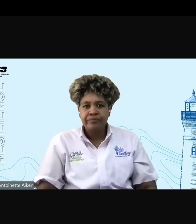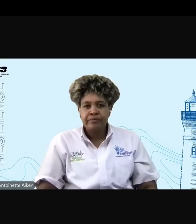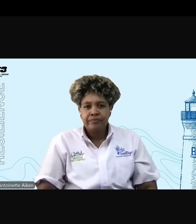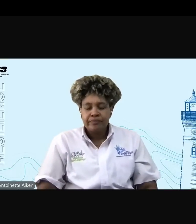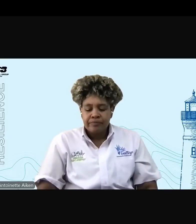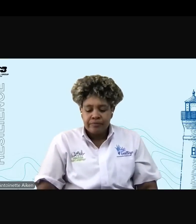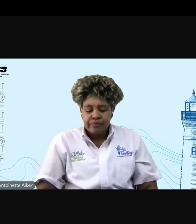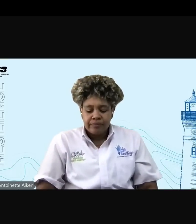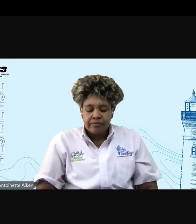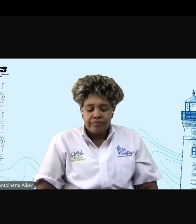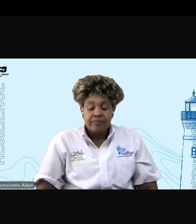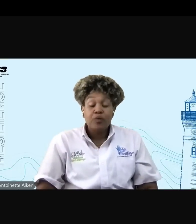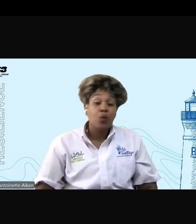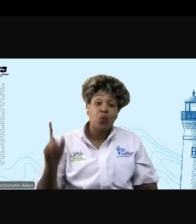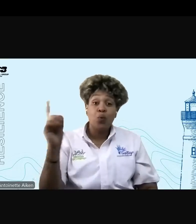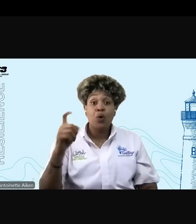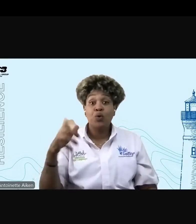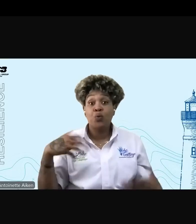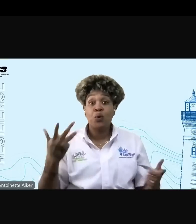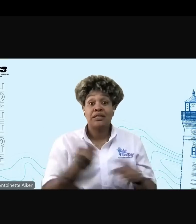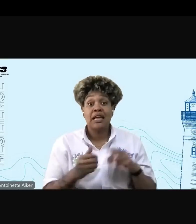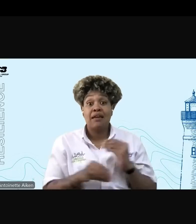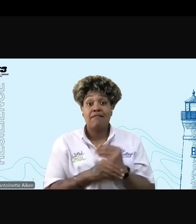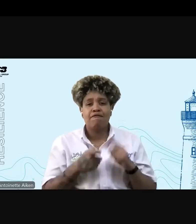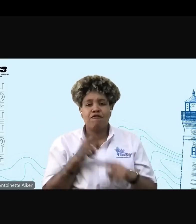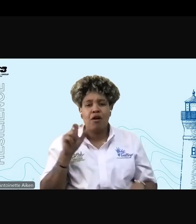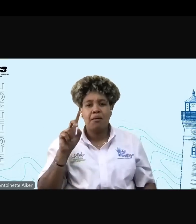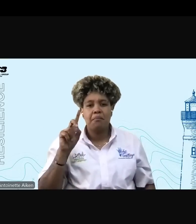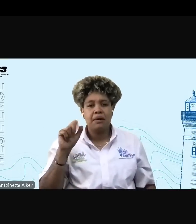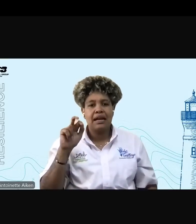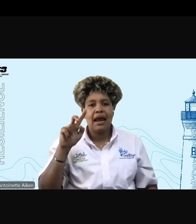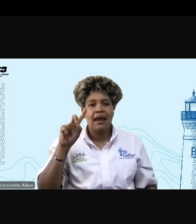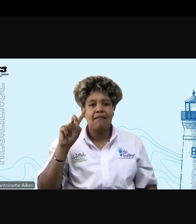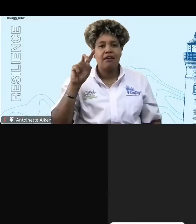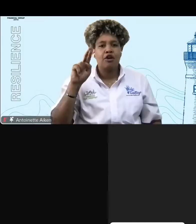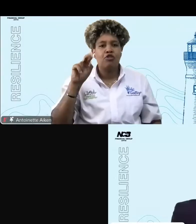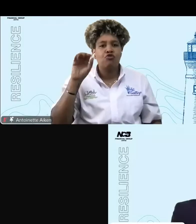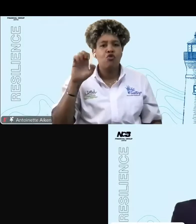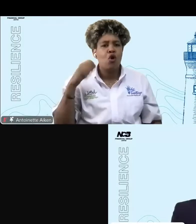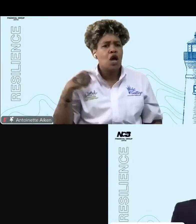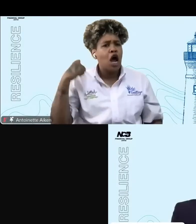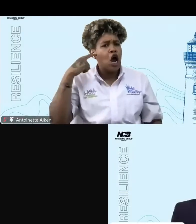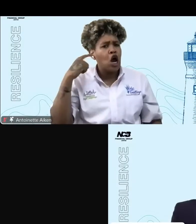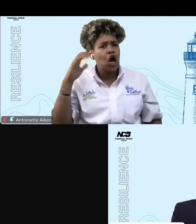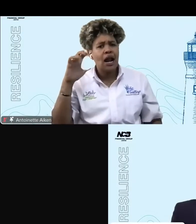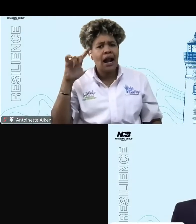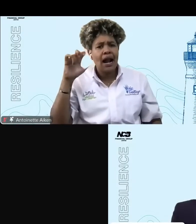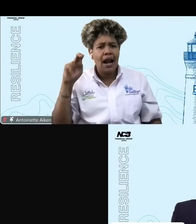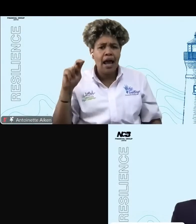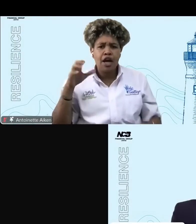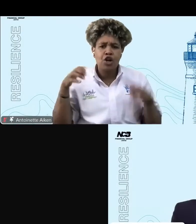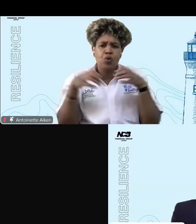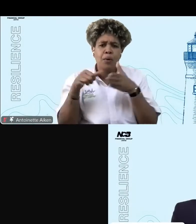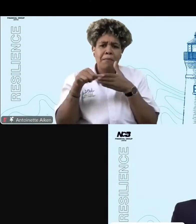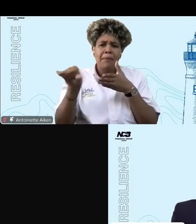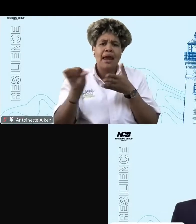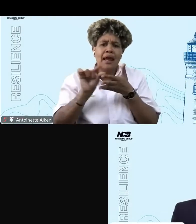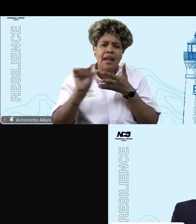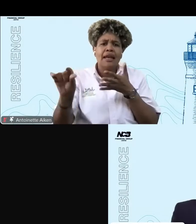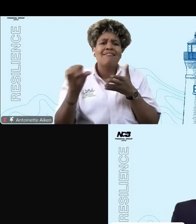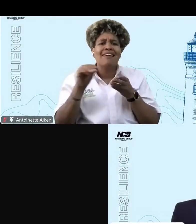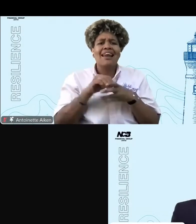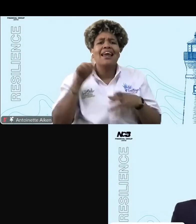And the question is this, it's also from David Rose. I heard that Clarion Group paid a dividend